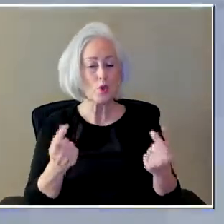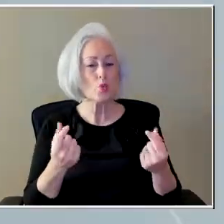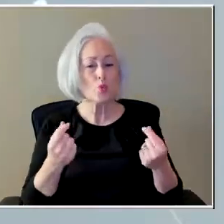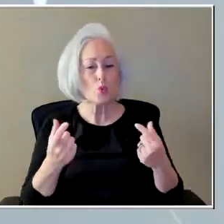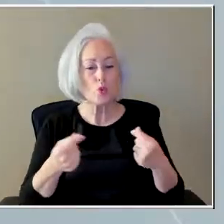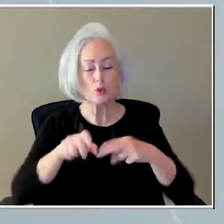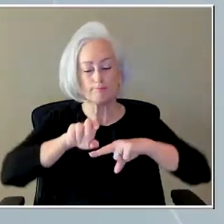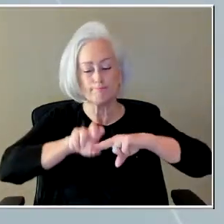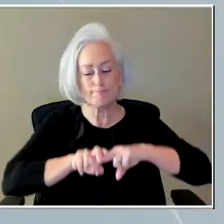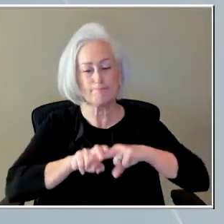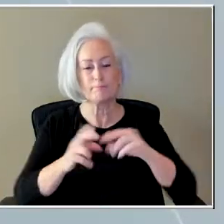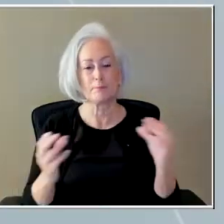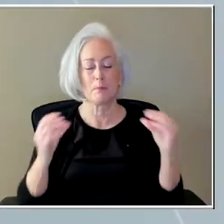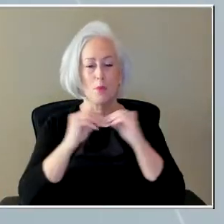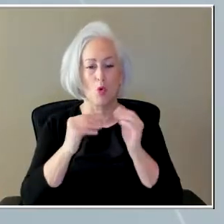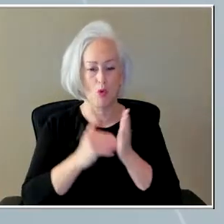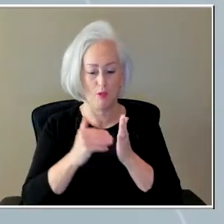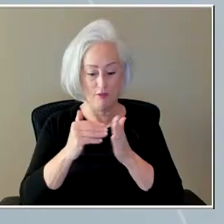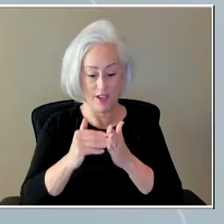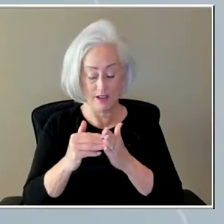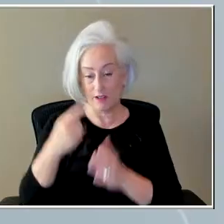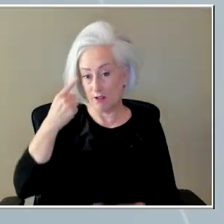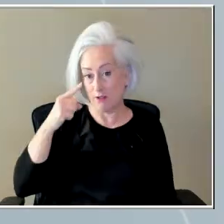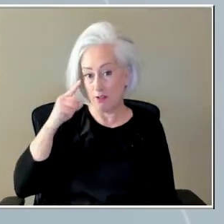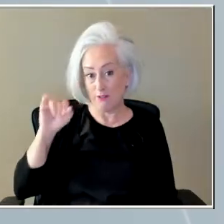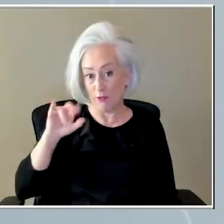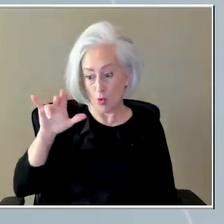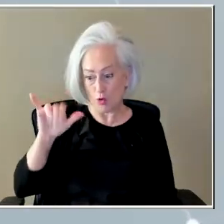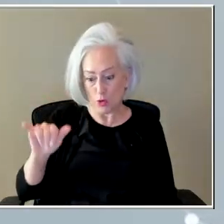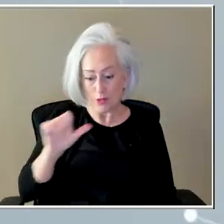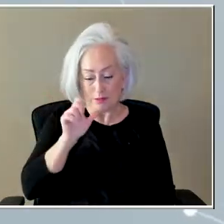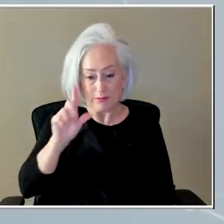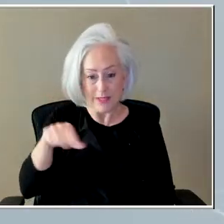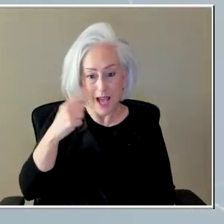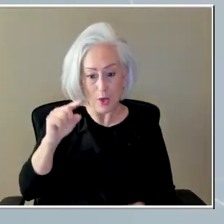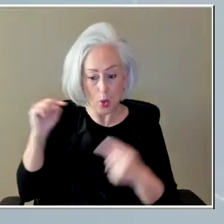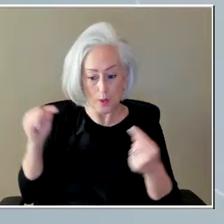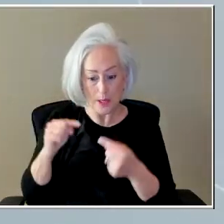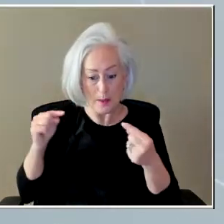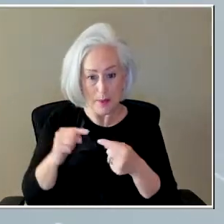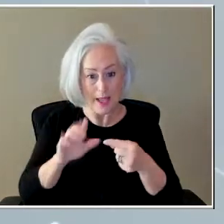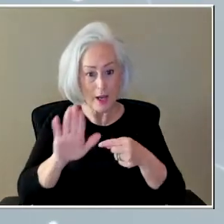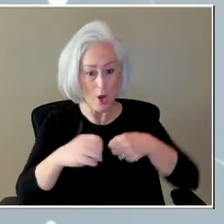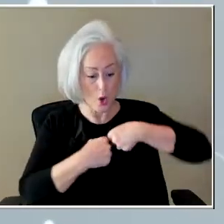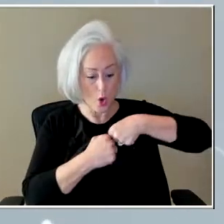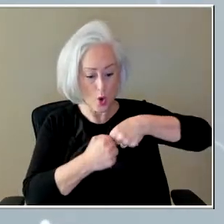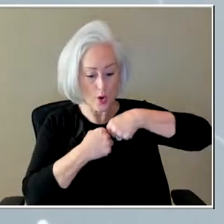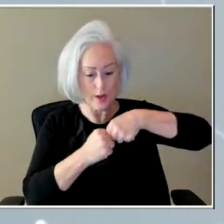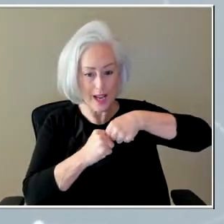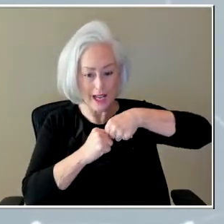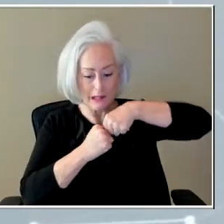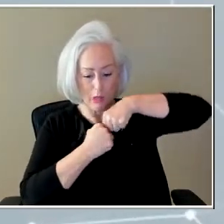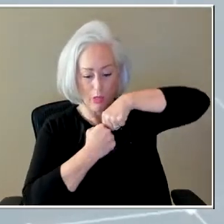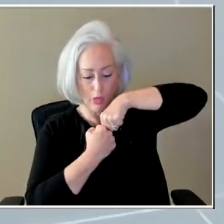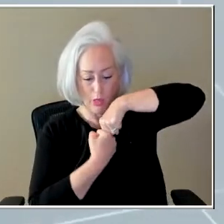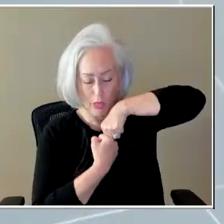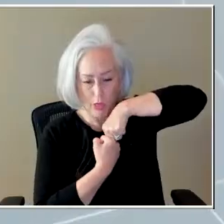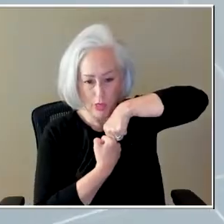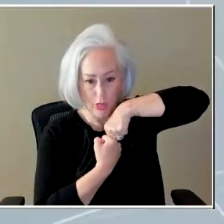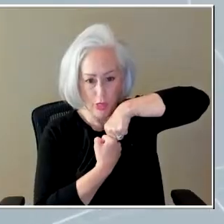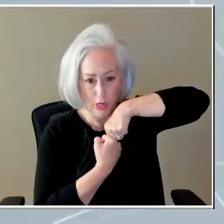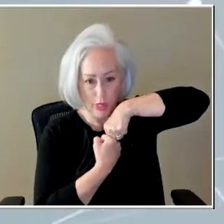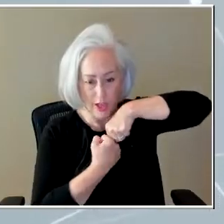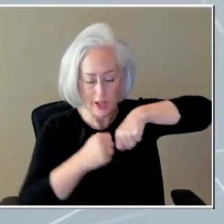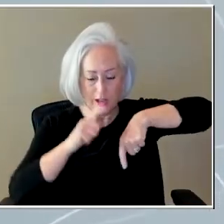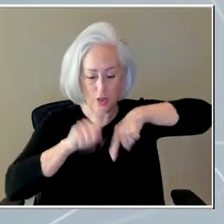for Joyce Zerger, it wasn't just pain. Her knees gradually deformed, turning inwards until she could barely stand